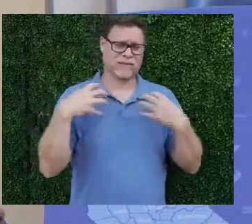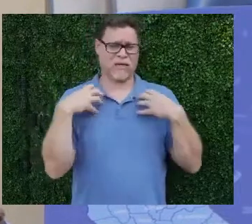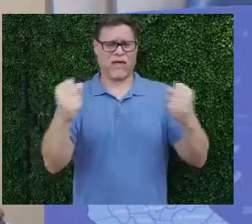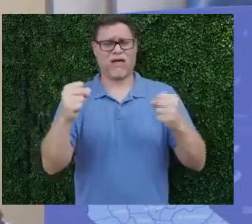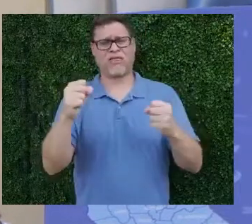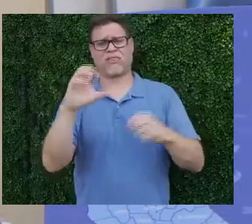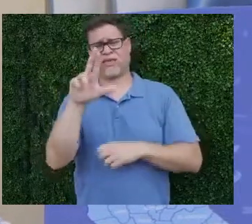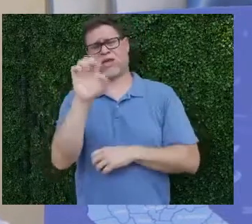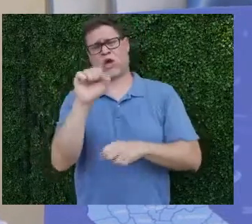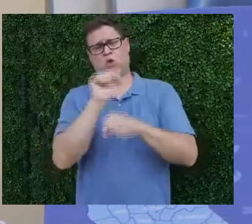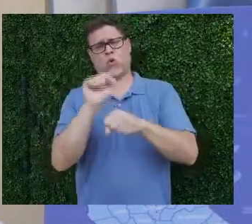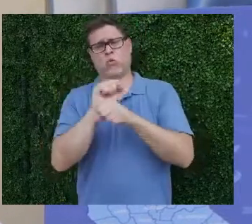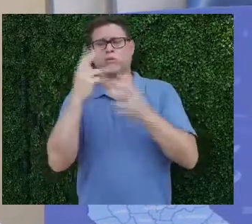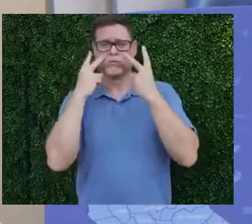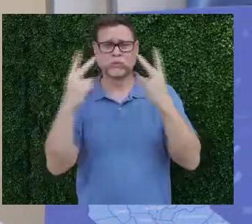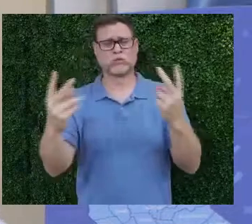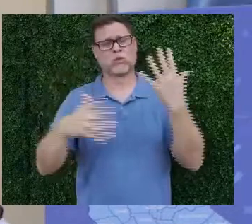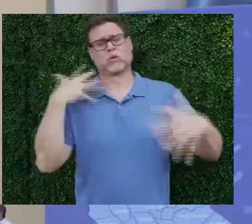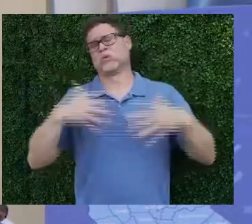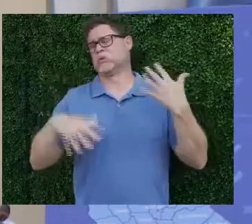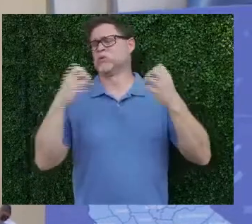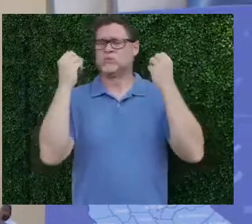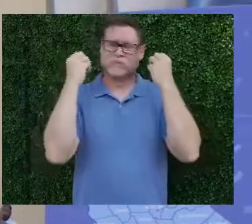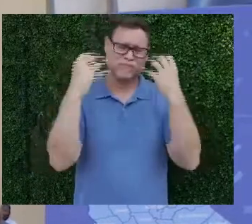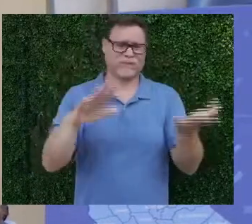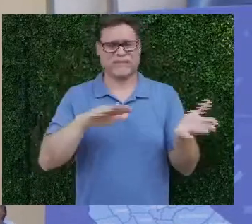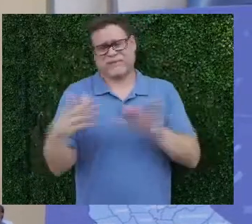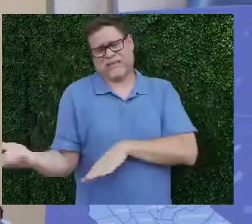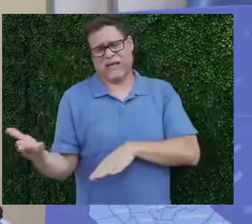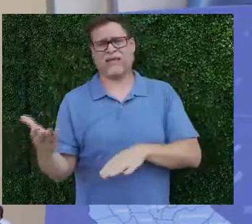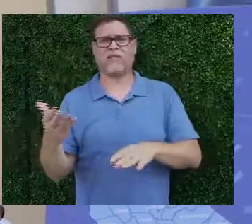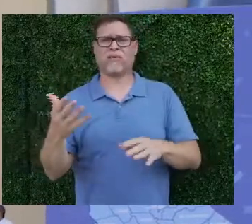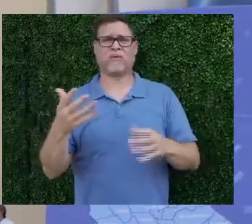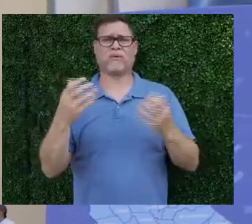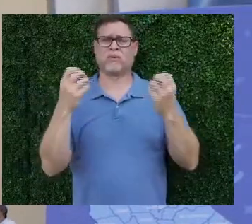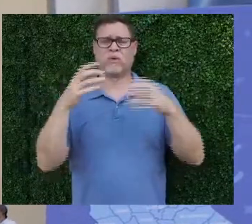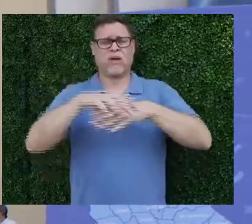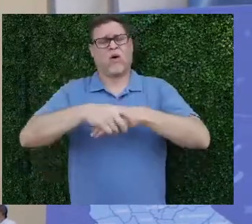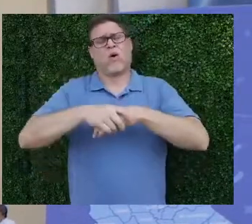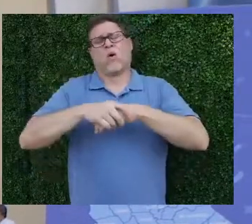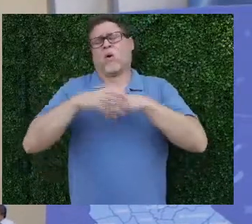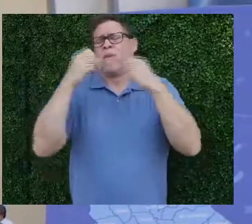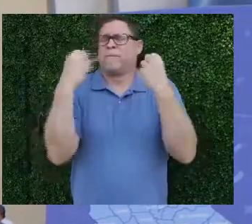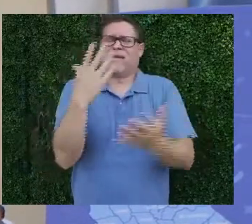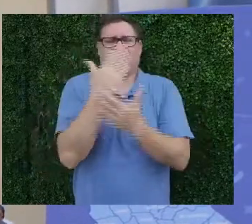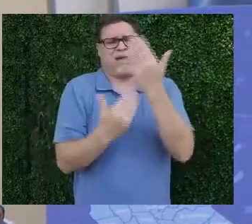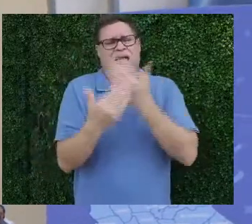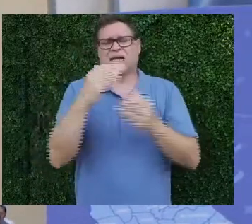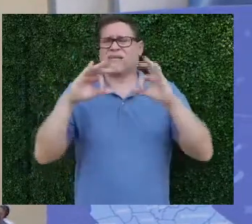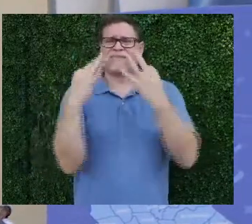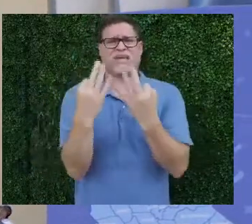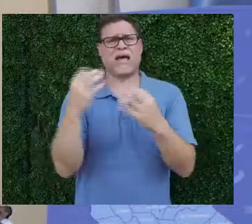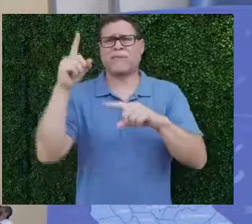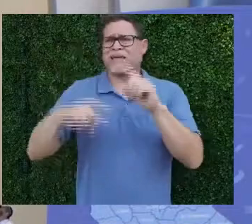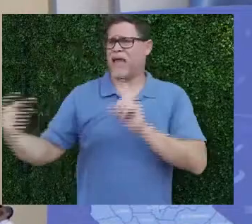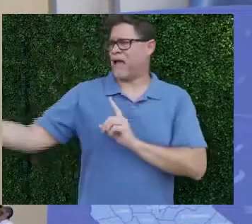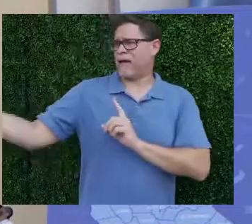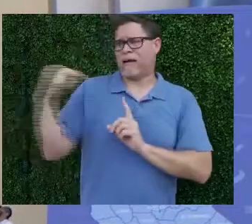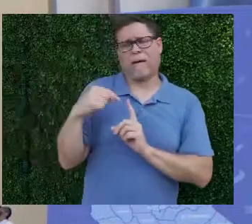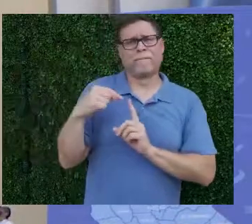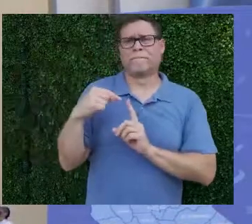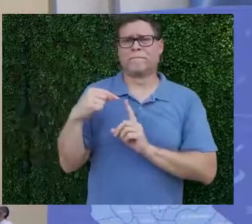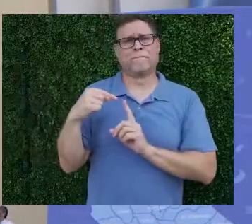We saw way more death than we'd ever like to see. We held way too many hands because families were not able to come into the